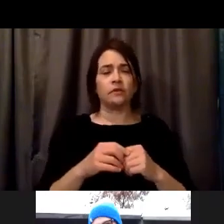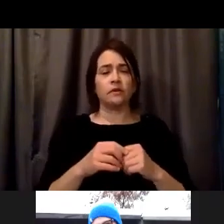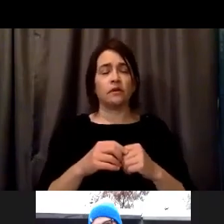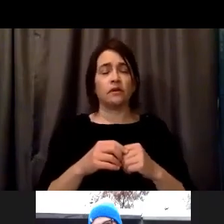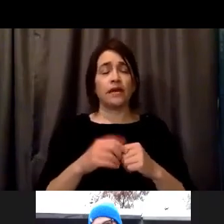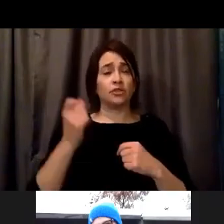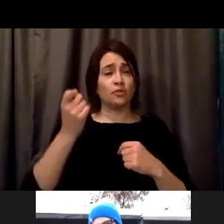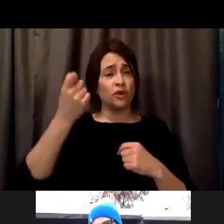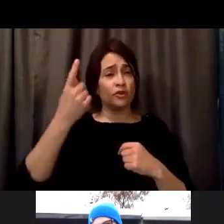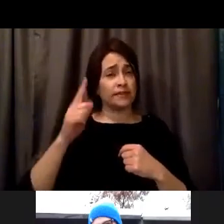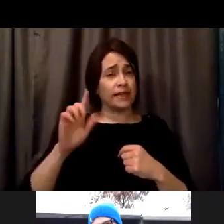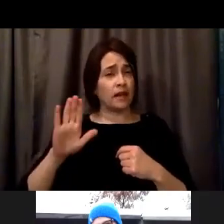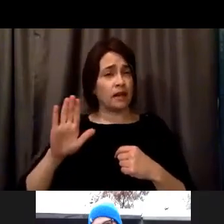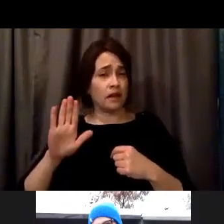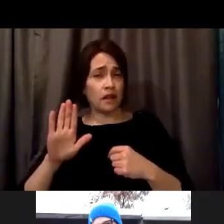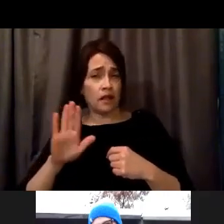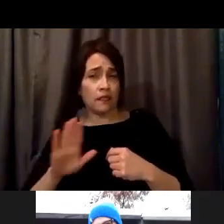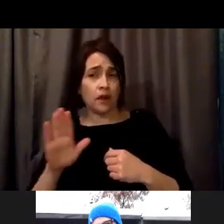to engage